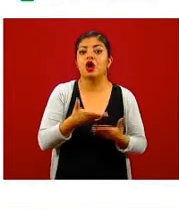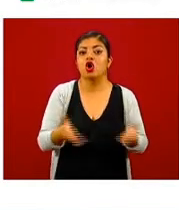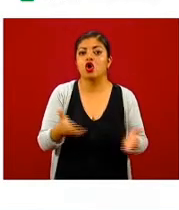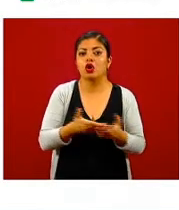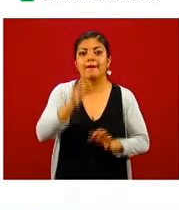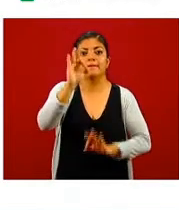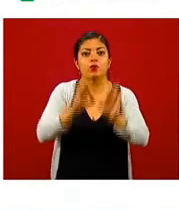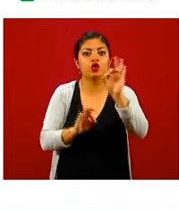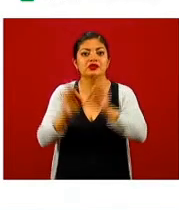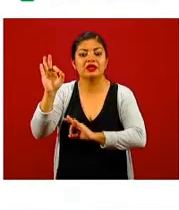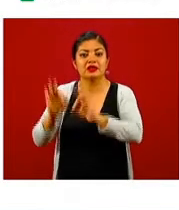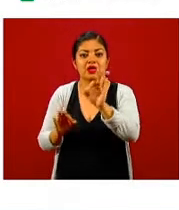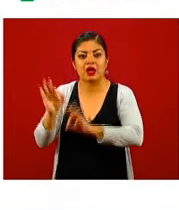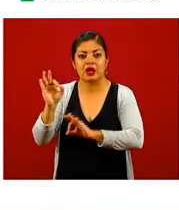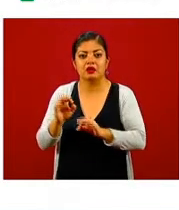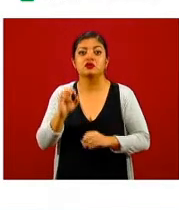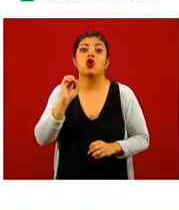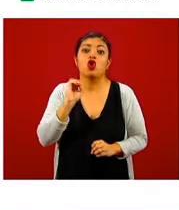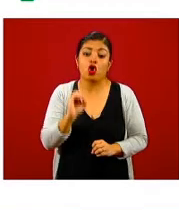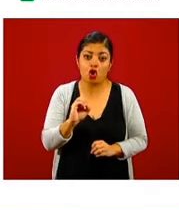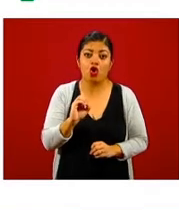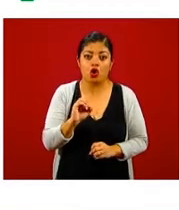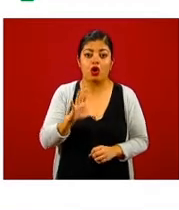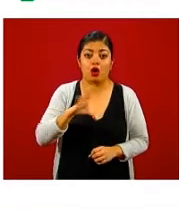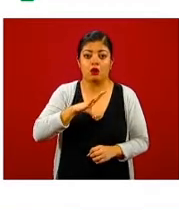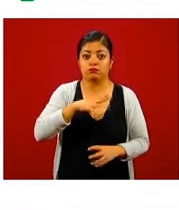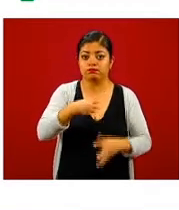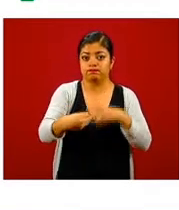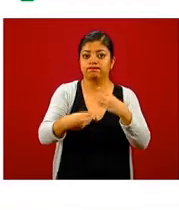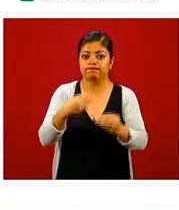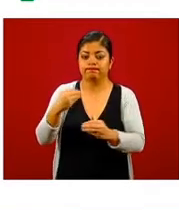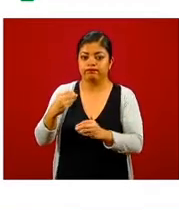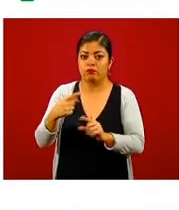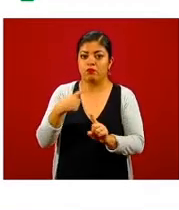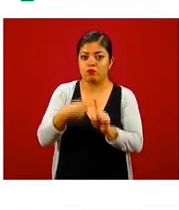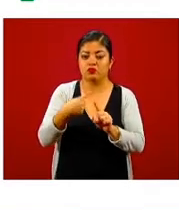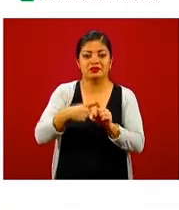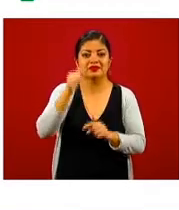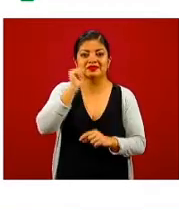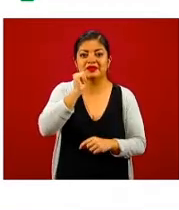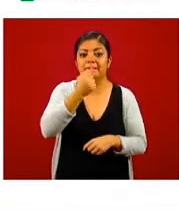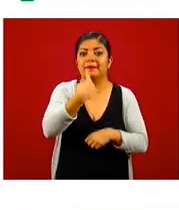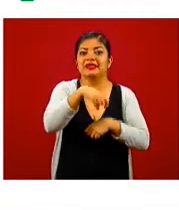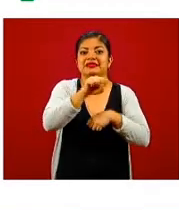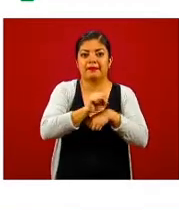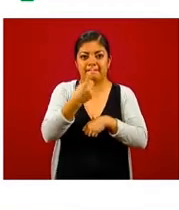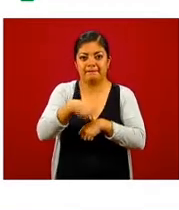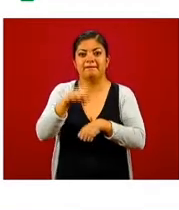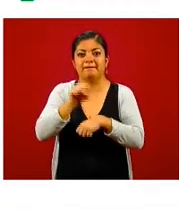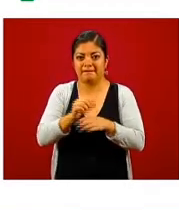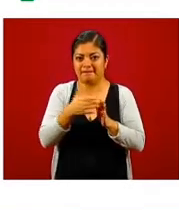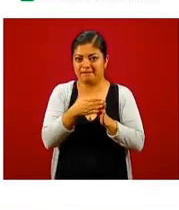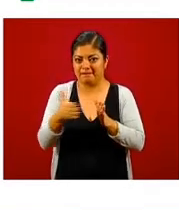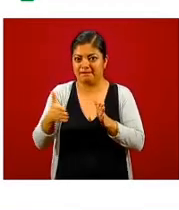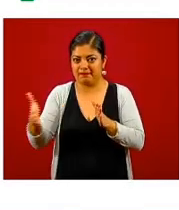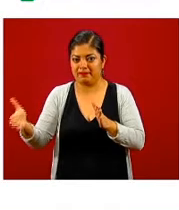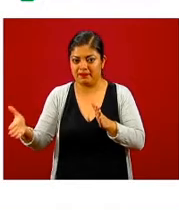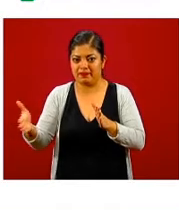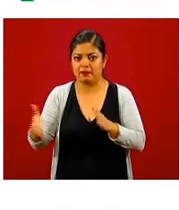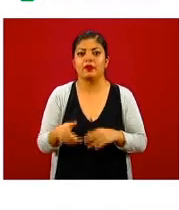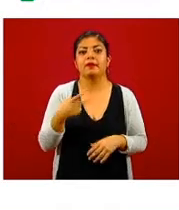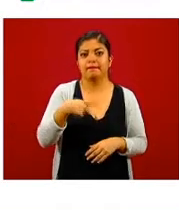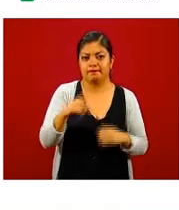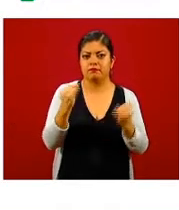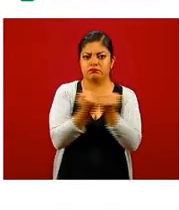10.7% mortality rate. Here we see the positivity index by epidemiological